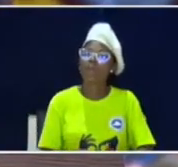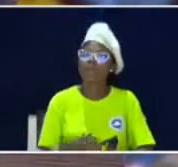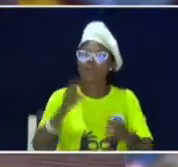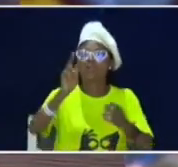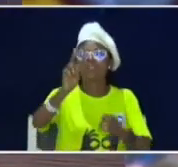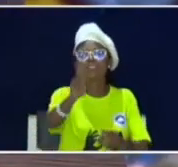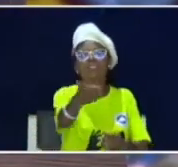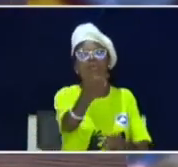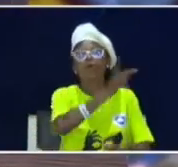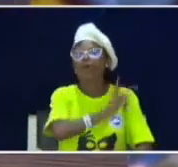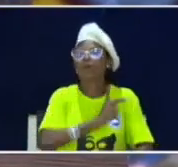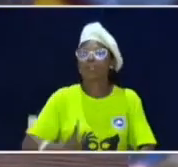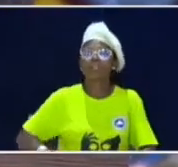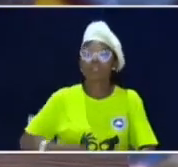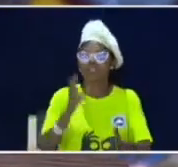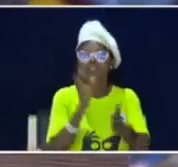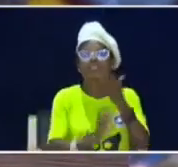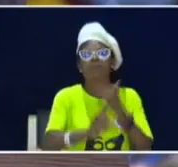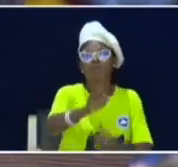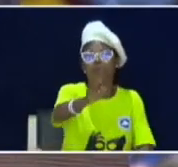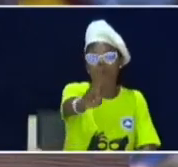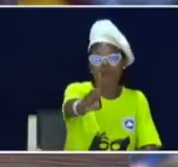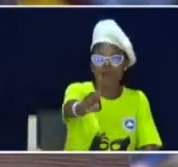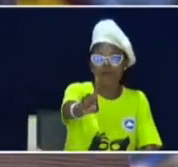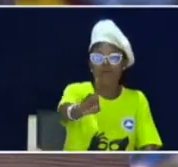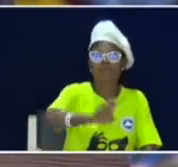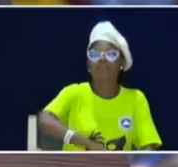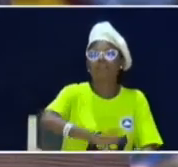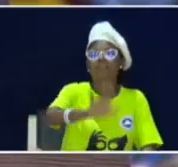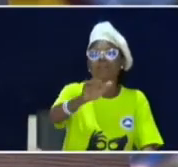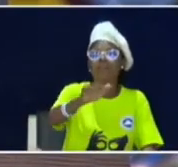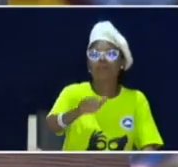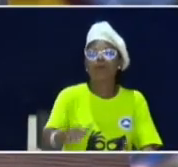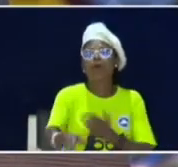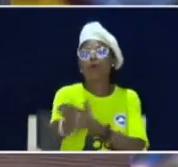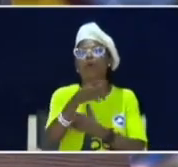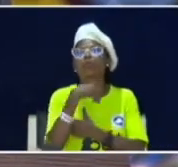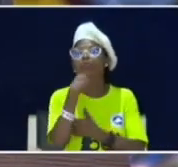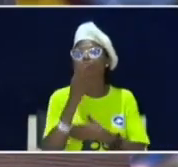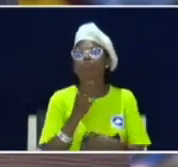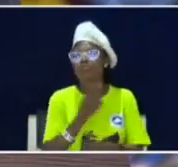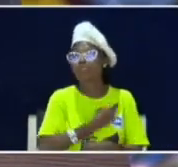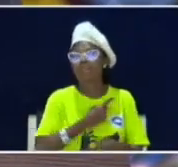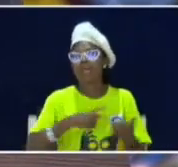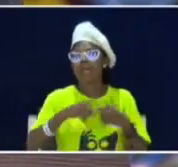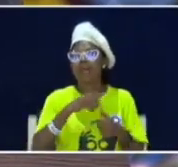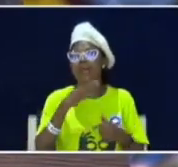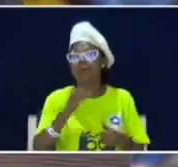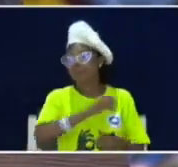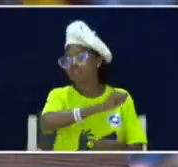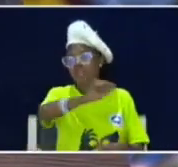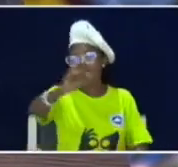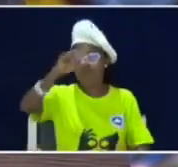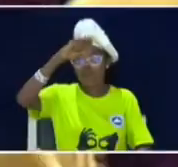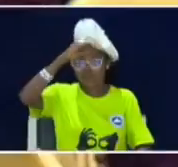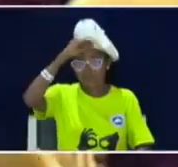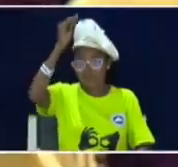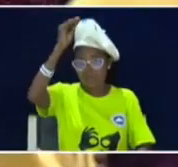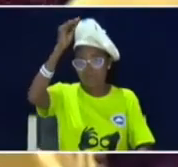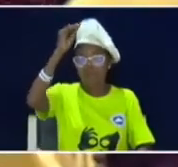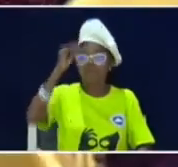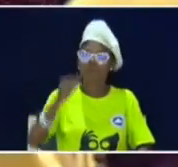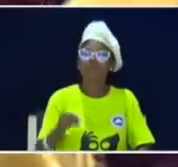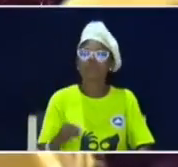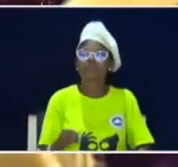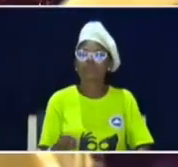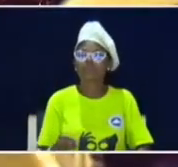Second Kings chapter 1 verse 9 to 15 told us of all about a man. Second Kings chapter 1 verse 9 to verse 15